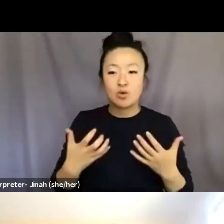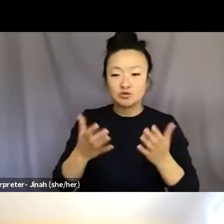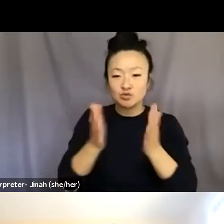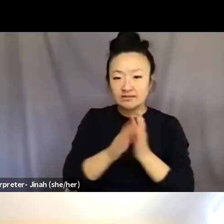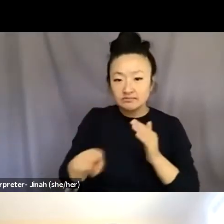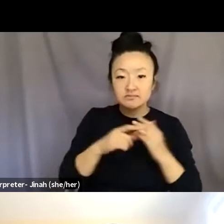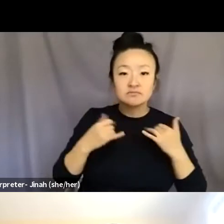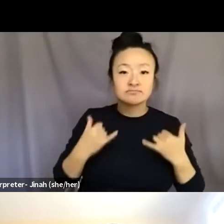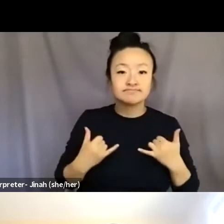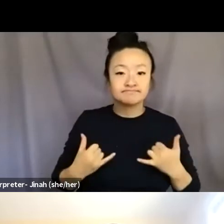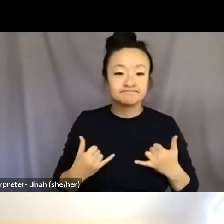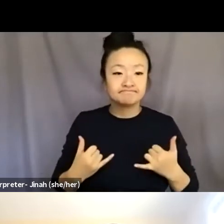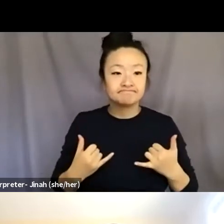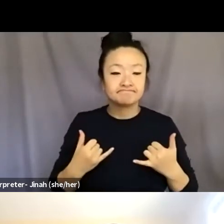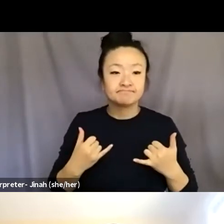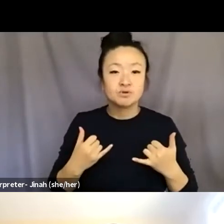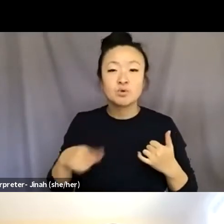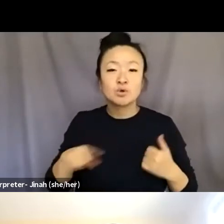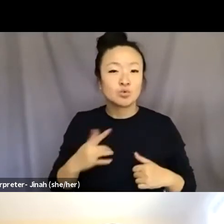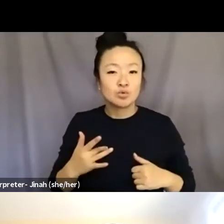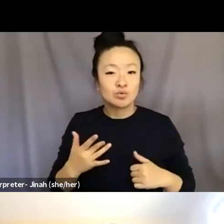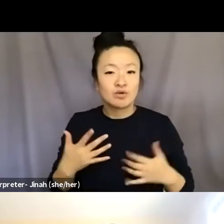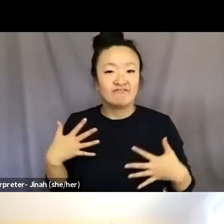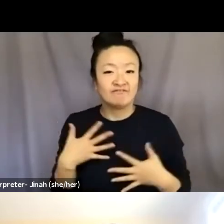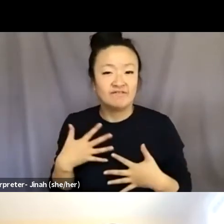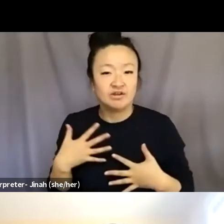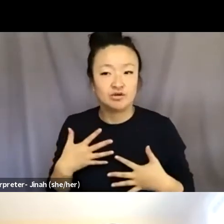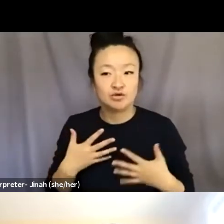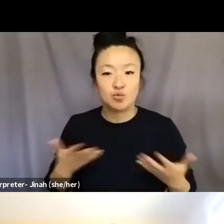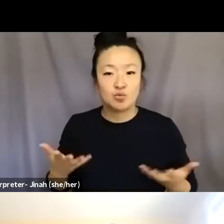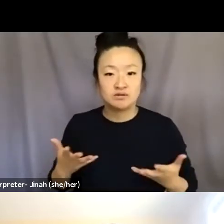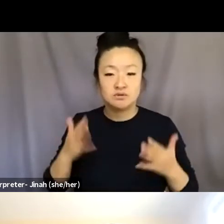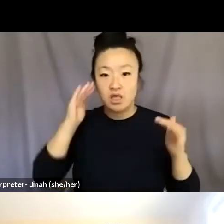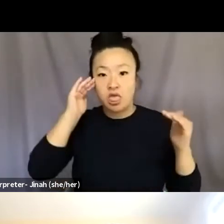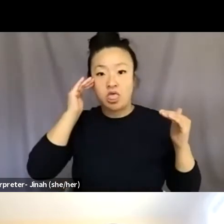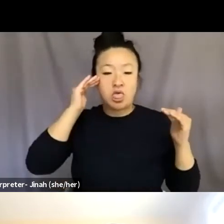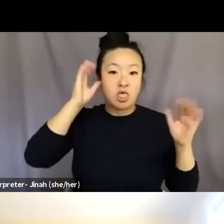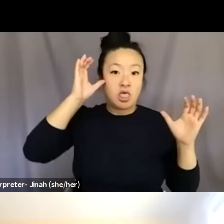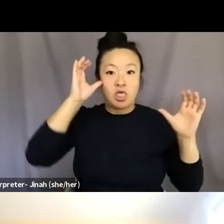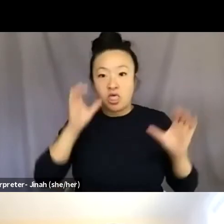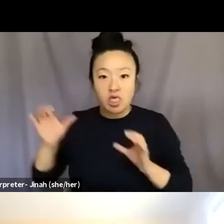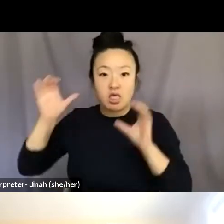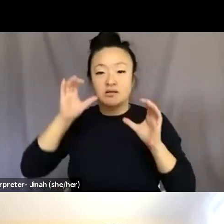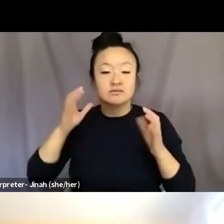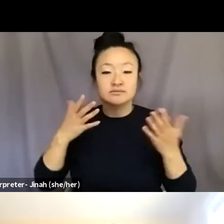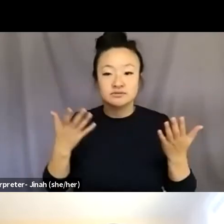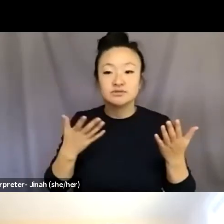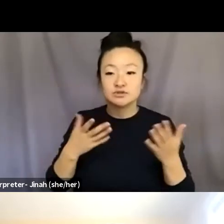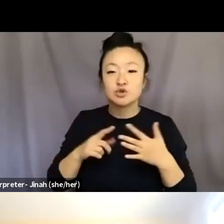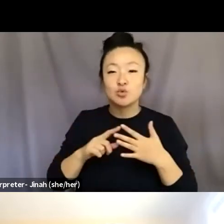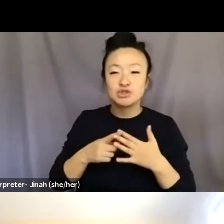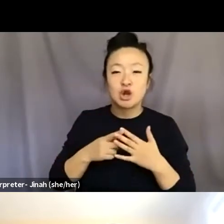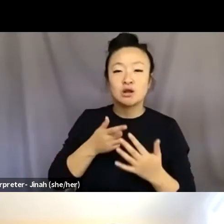moment, what do you fear? What's keeping you up at night? And let's this time go reverse. Kevin,